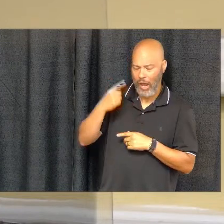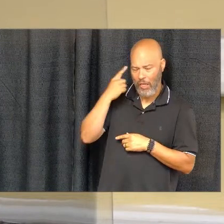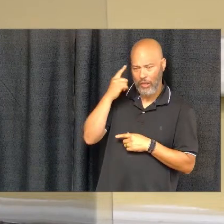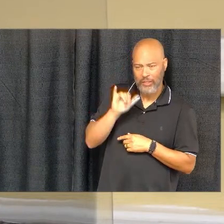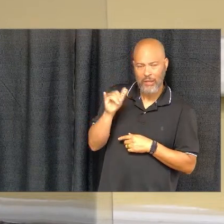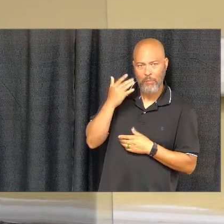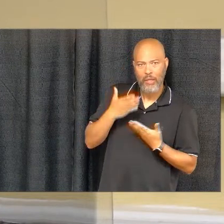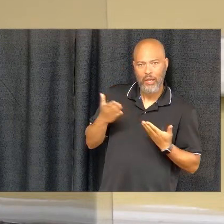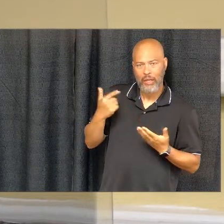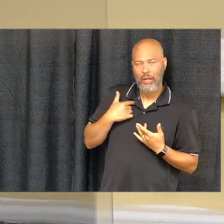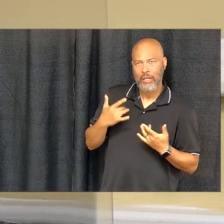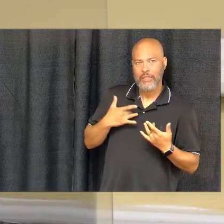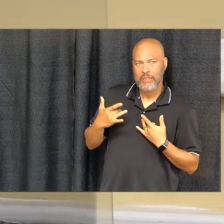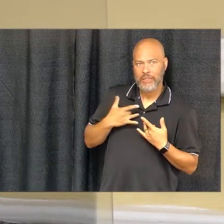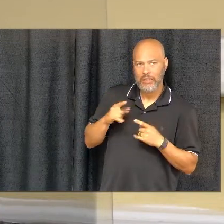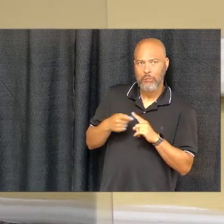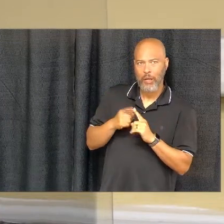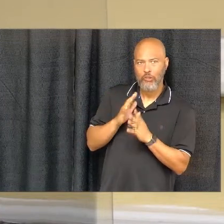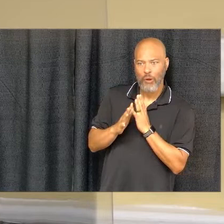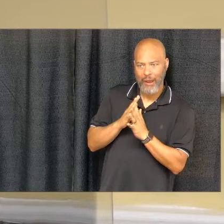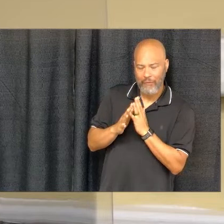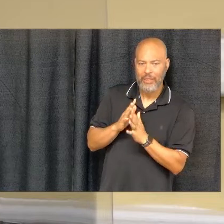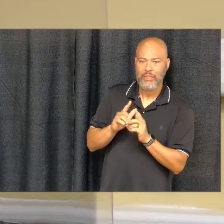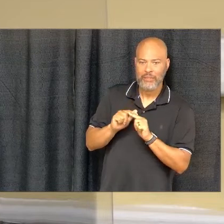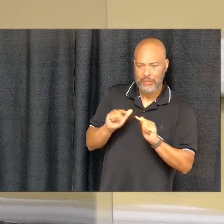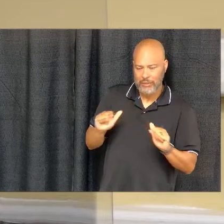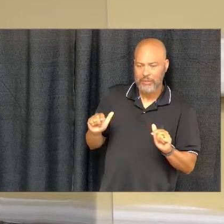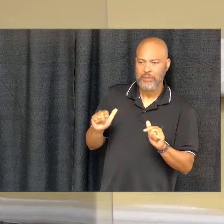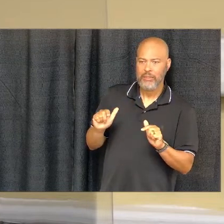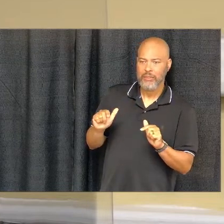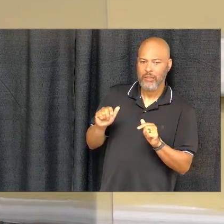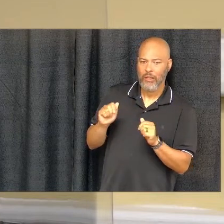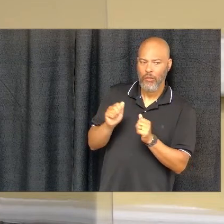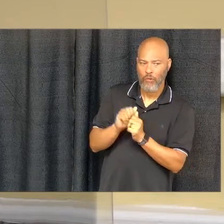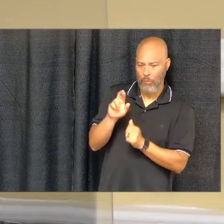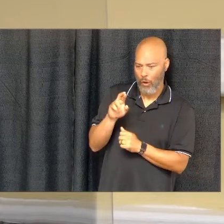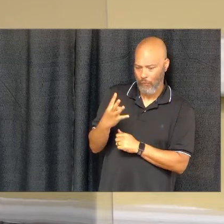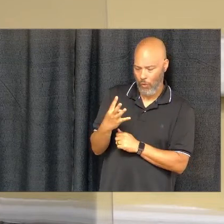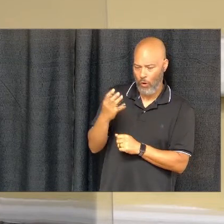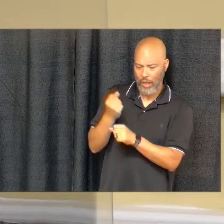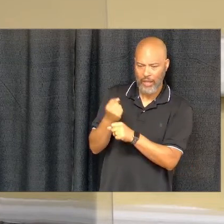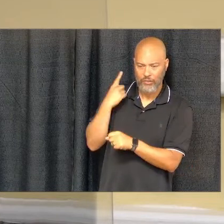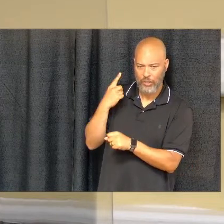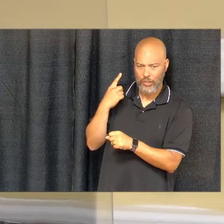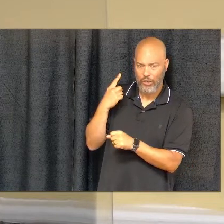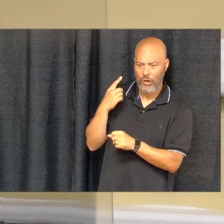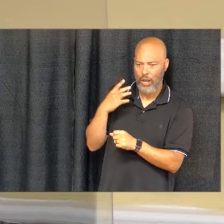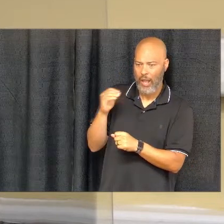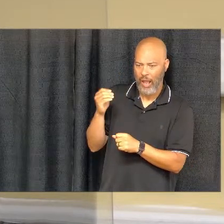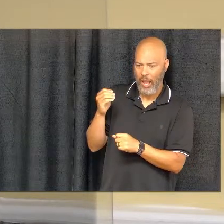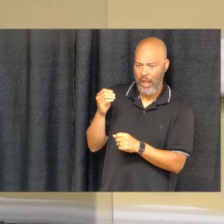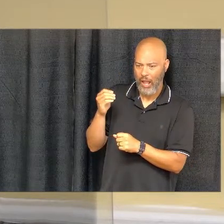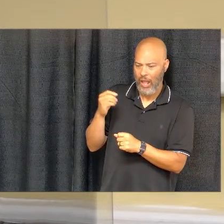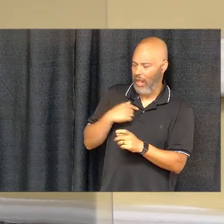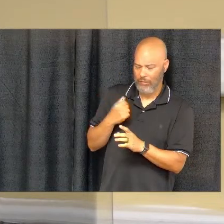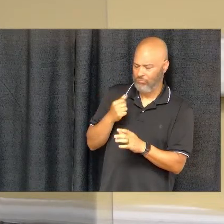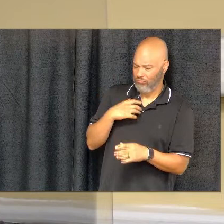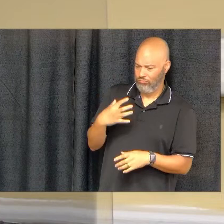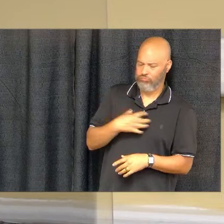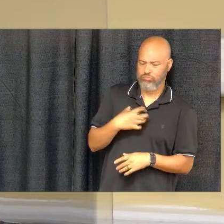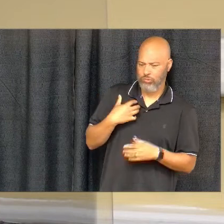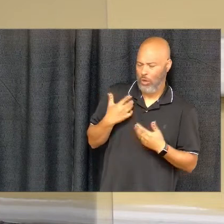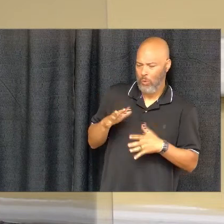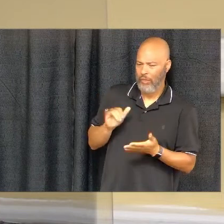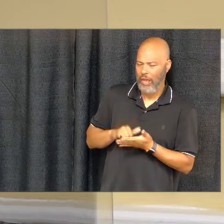thing. I had the concerns of the very heavy traffic that you would have from the R4 a year ago and was absolutely against that zoning.